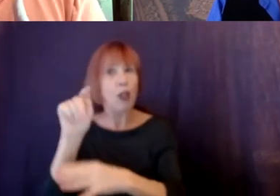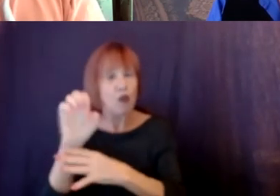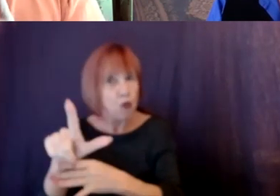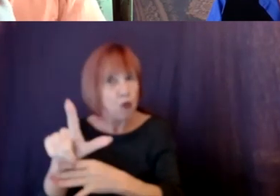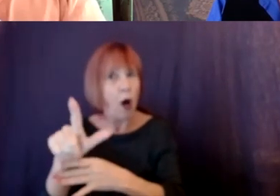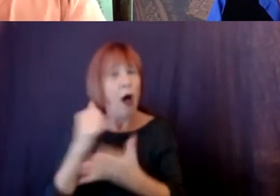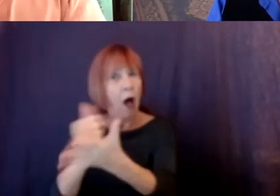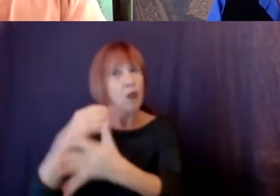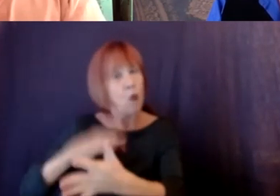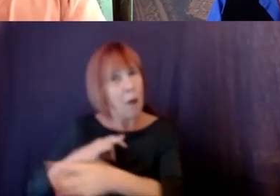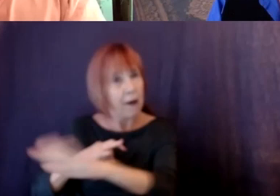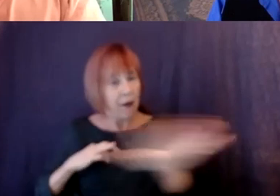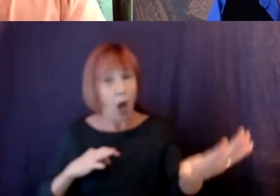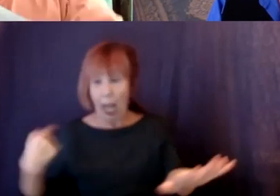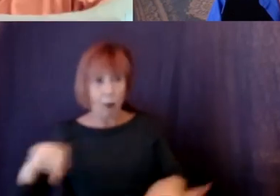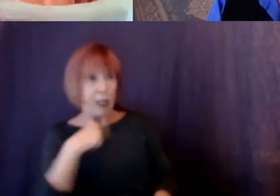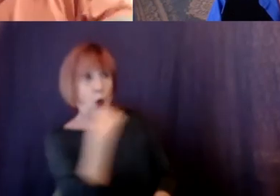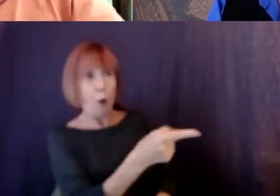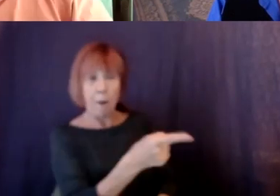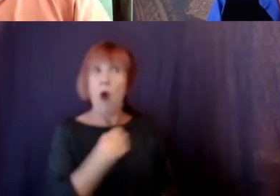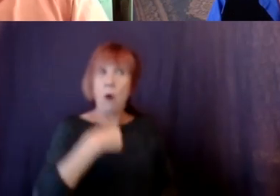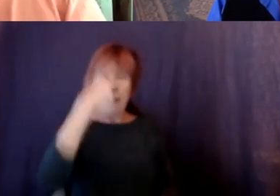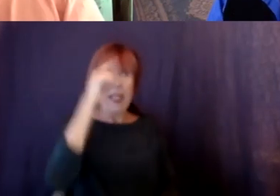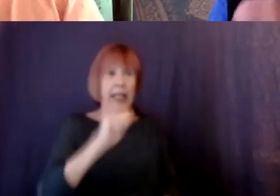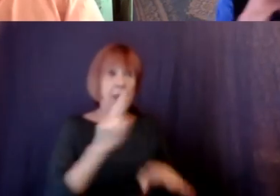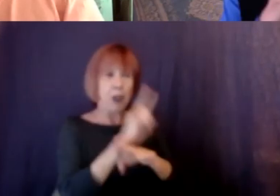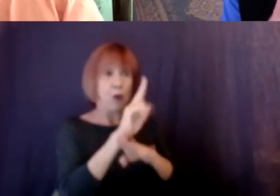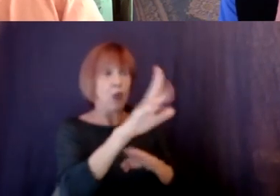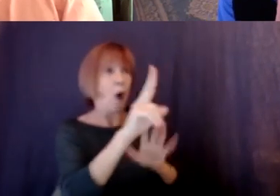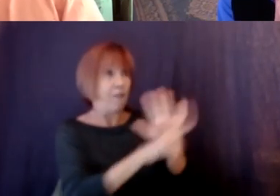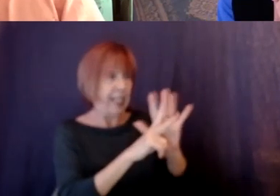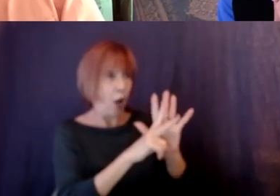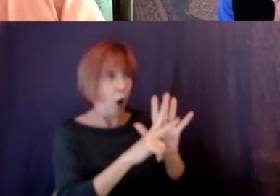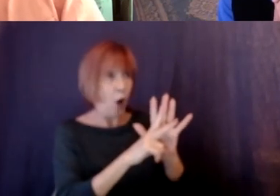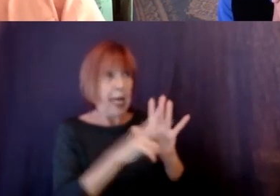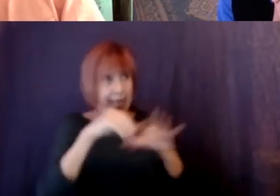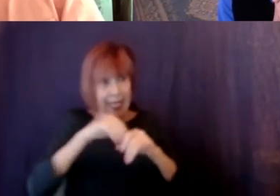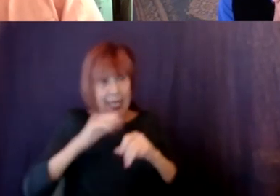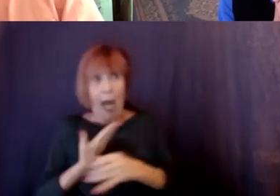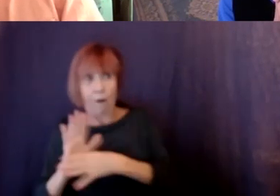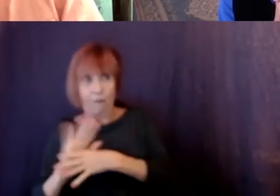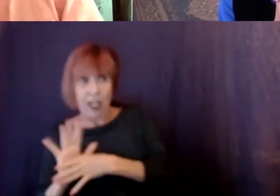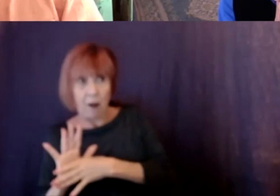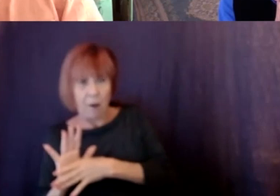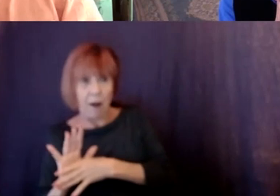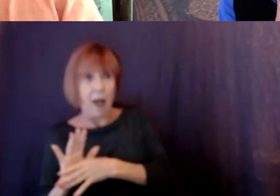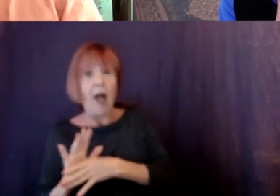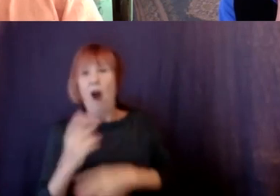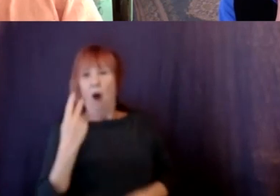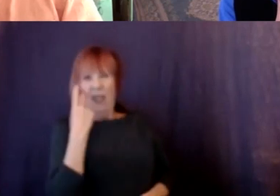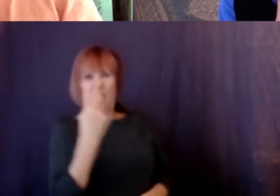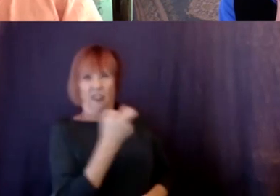use your film, your video in our film. Yeah. And we saw a couple of the reels and it